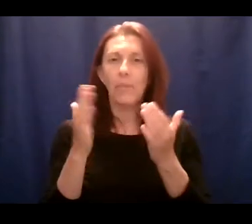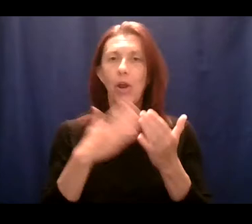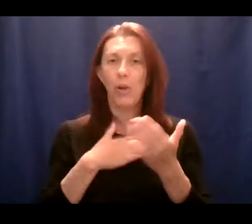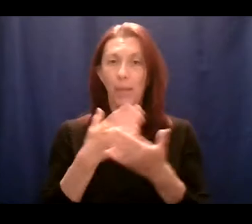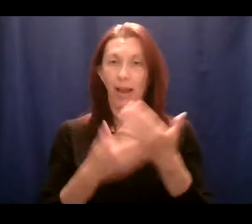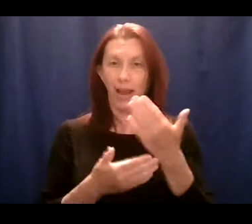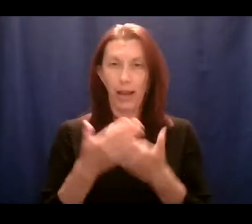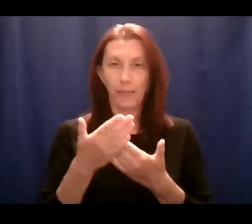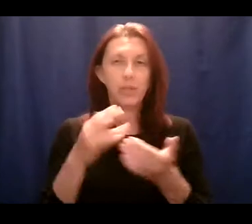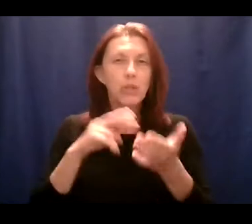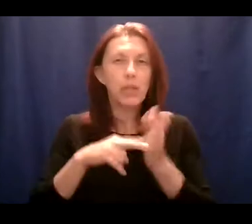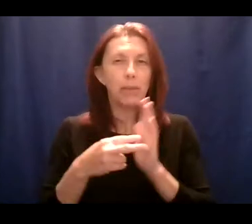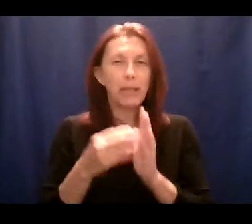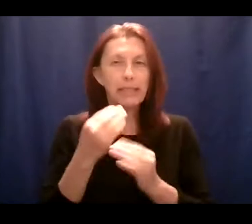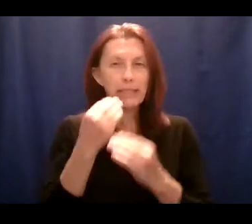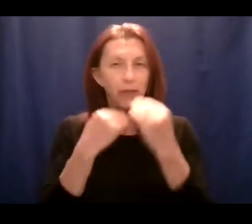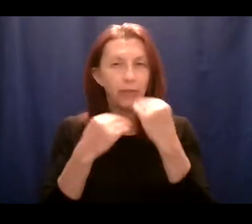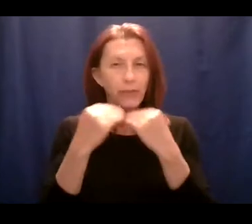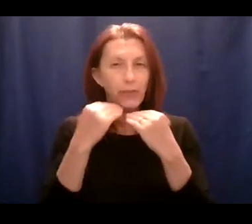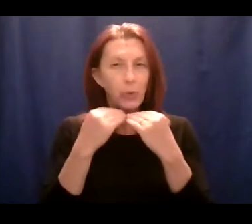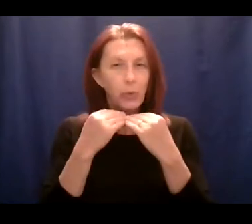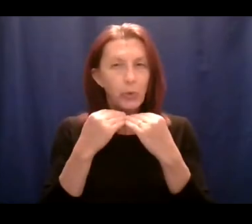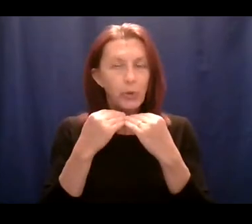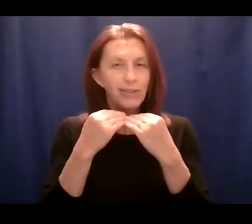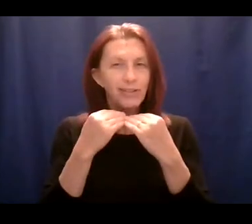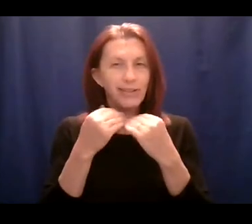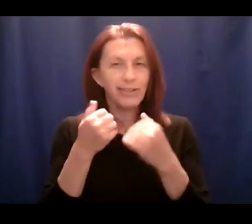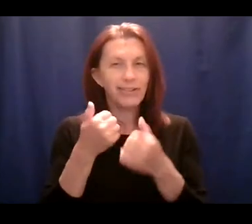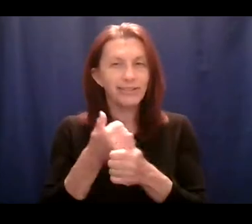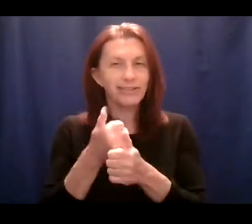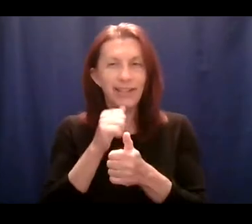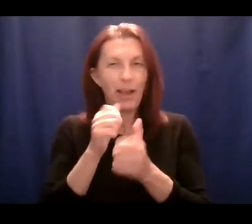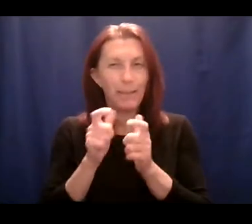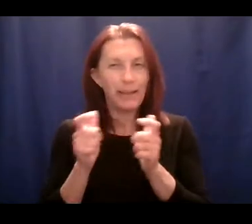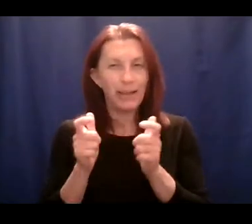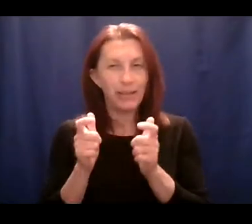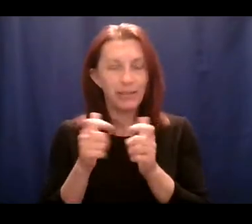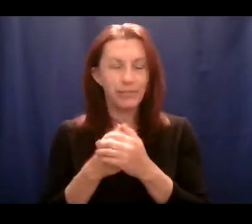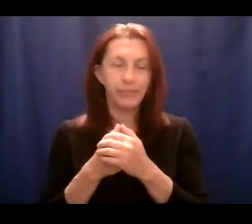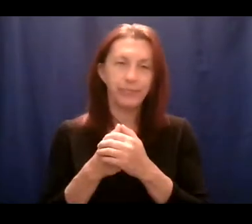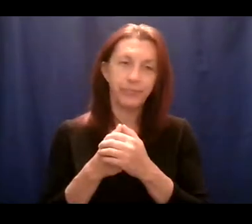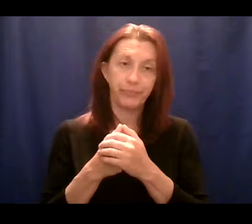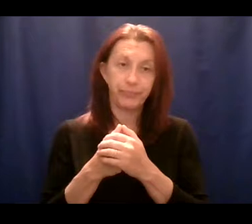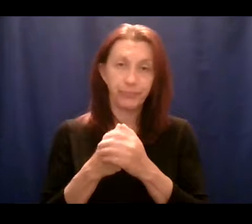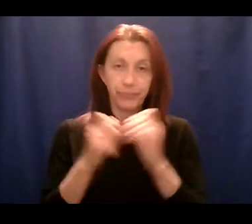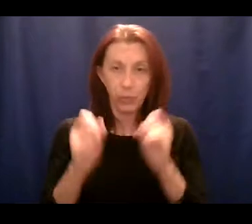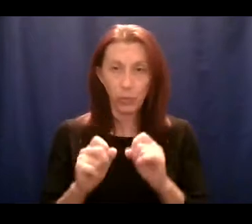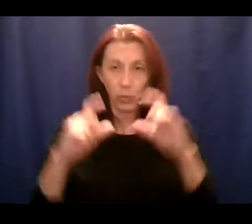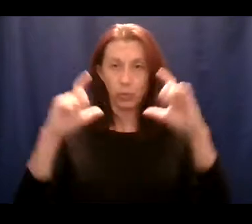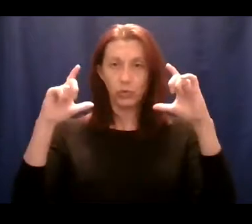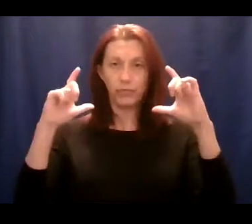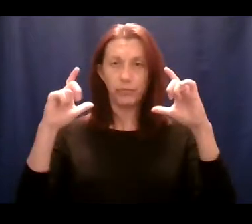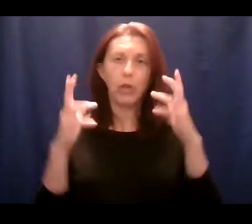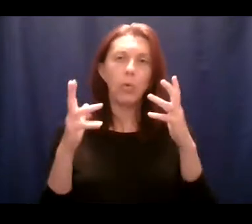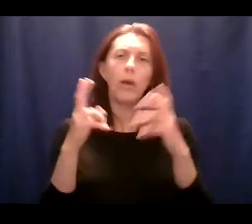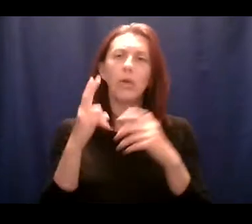actually not really big. So if we zoom in here, we're going to look to see the shape of these teeth. I want